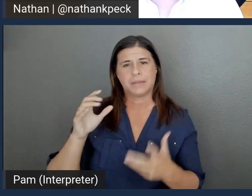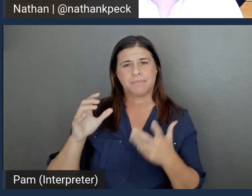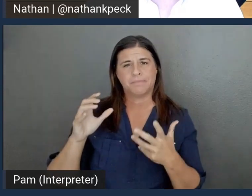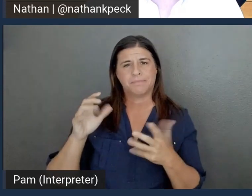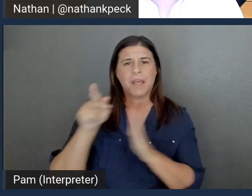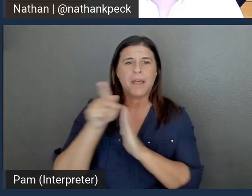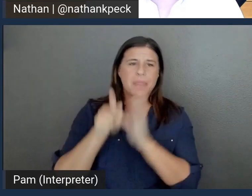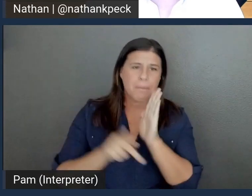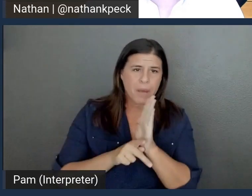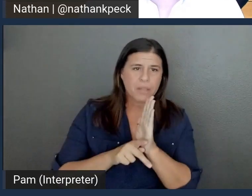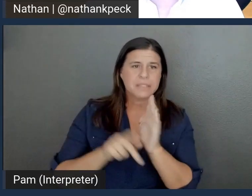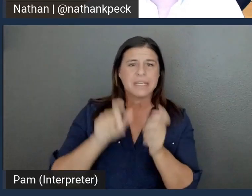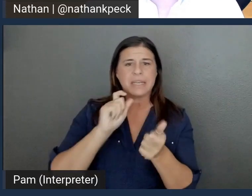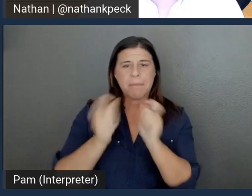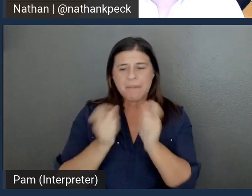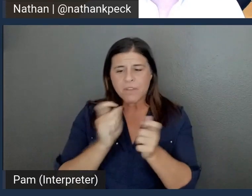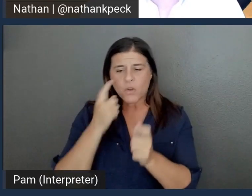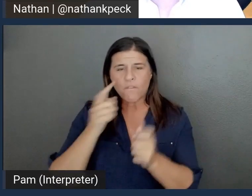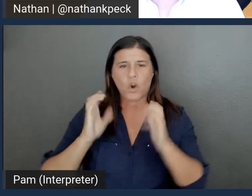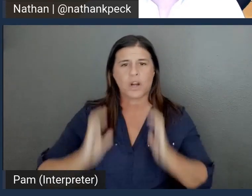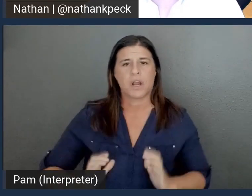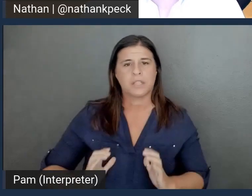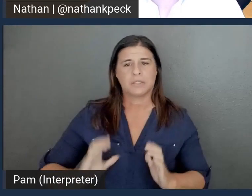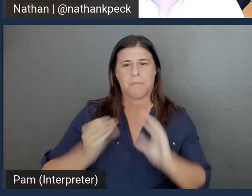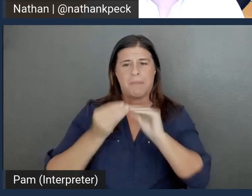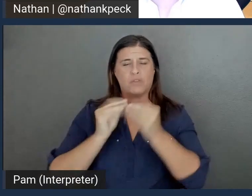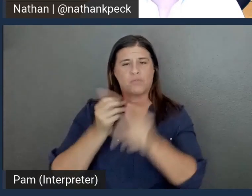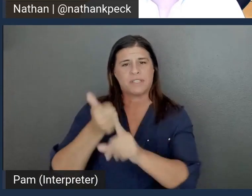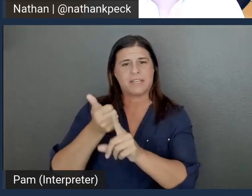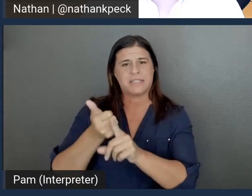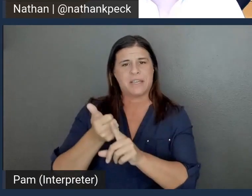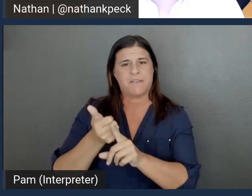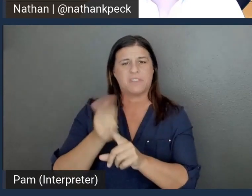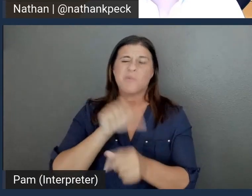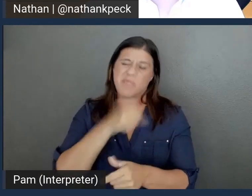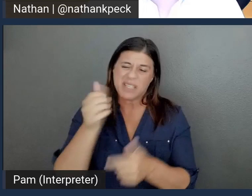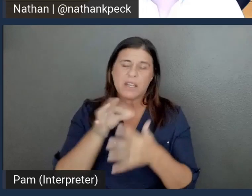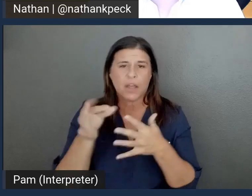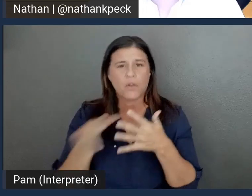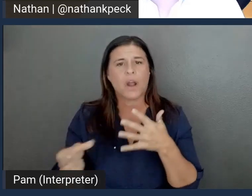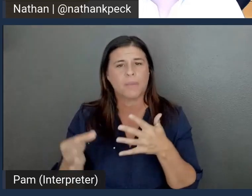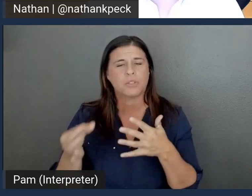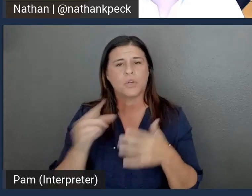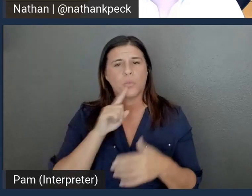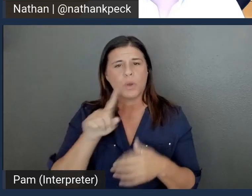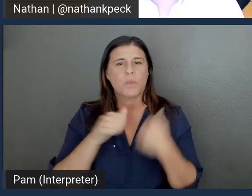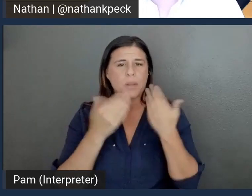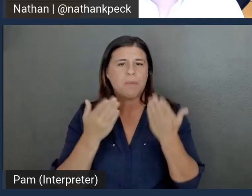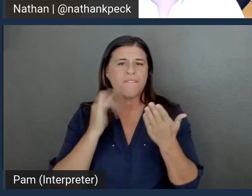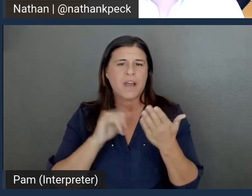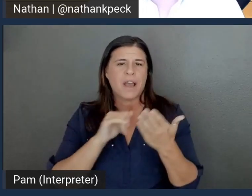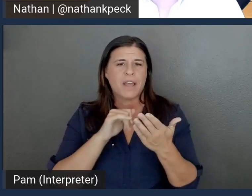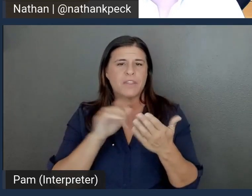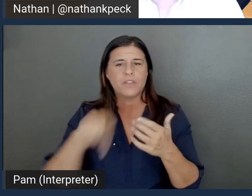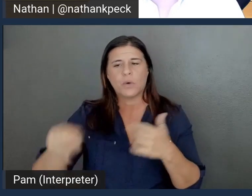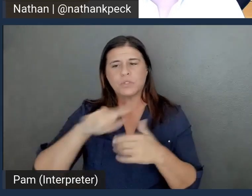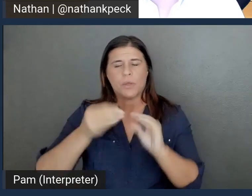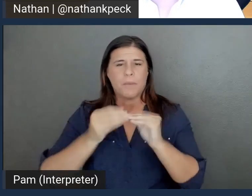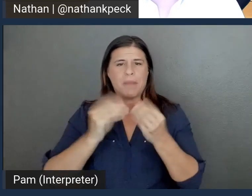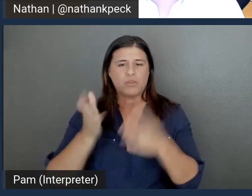could be configured using custom CloudWatch metrics. So that's another option. We provide these three built-in metrics, I